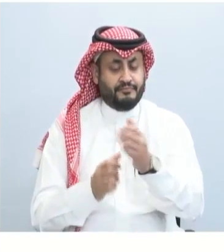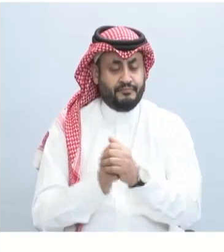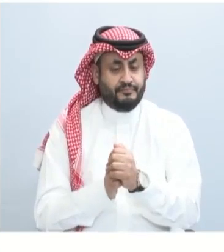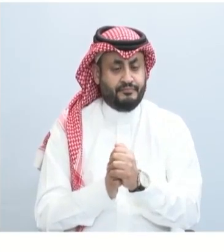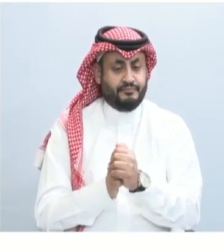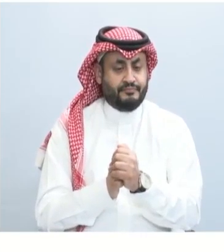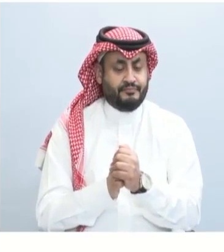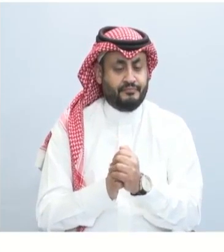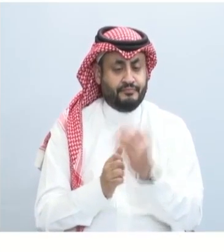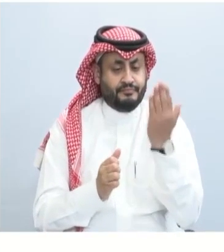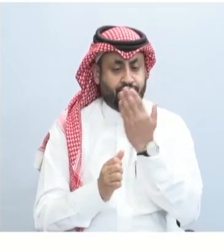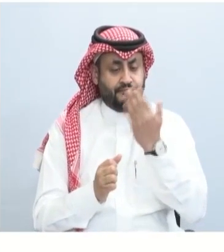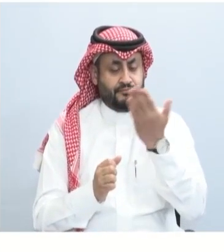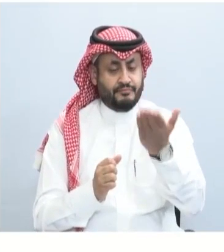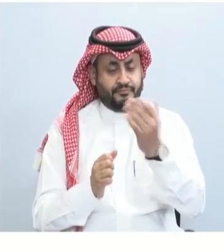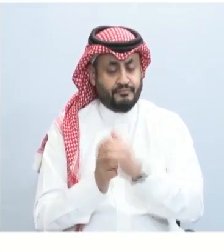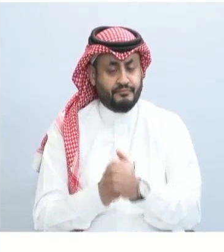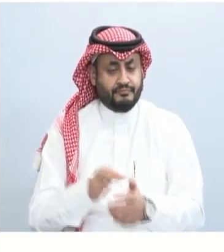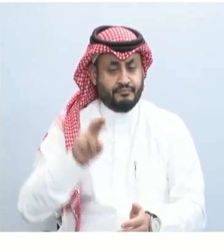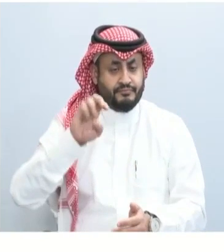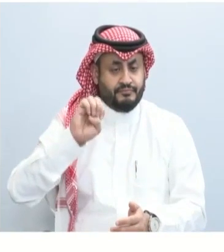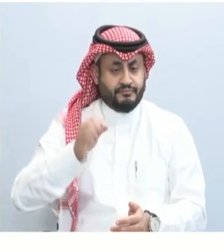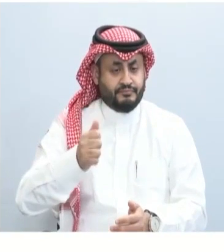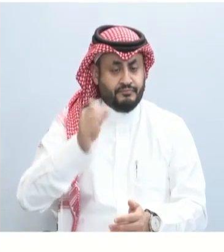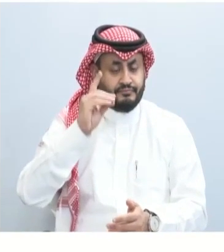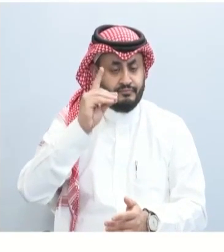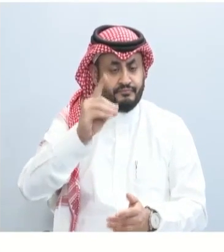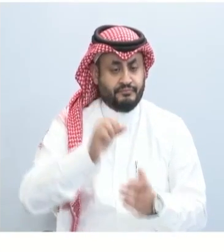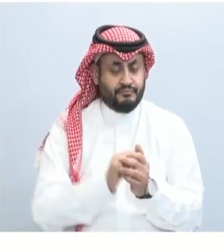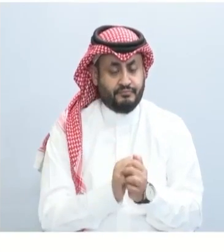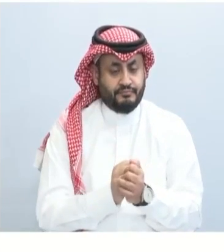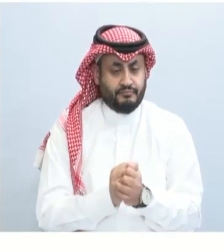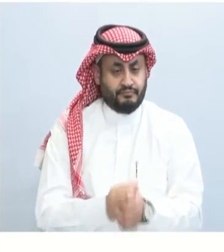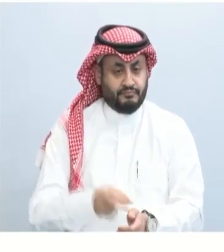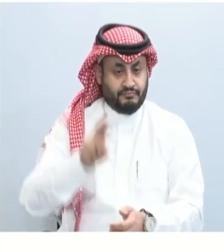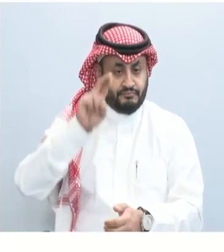finally, we have reed. Reed.